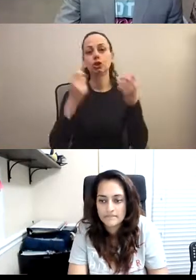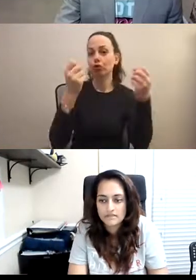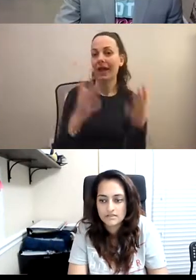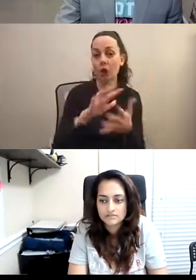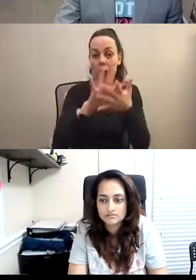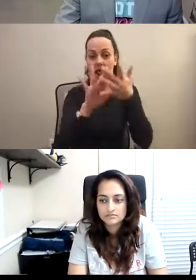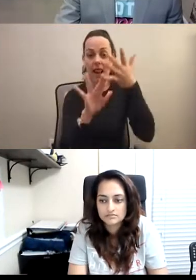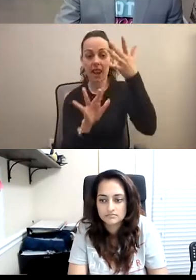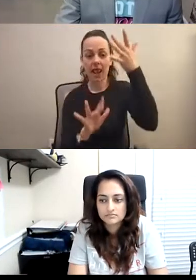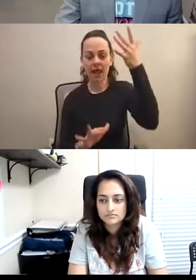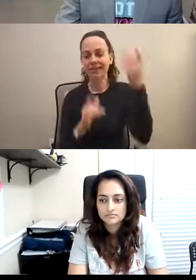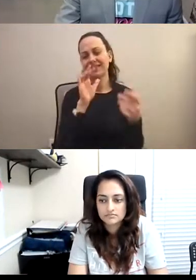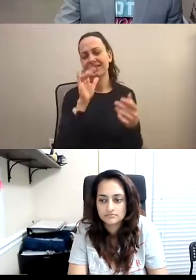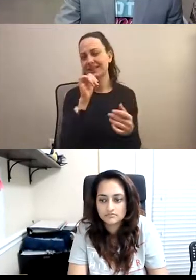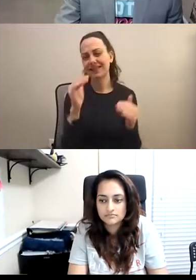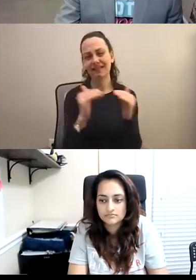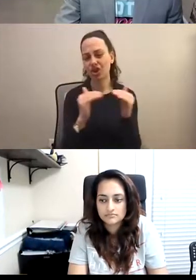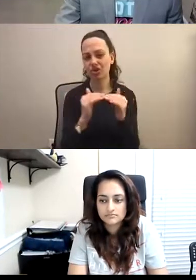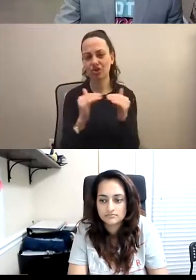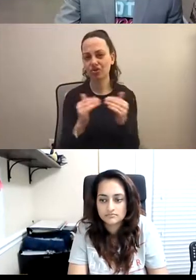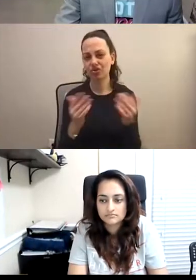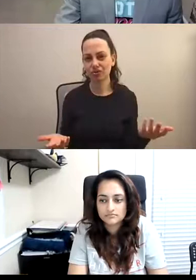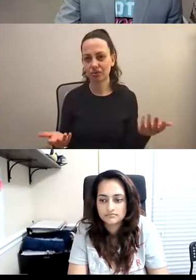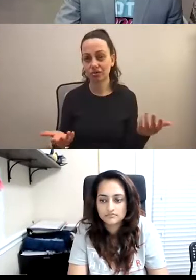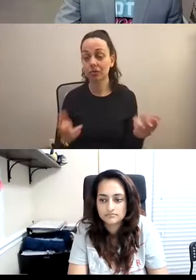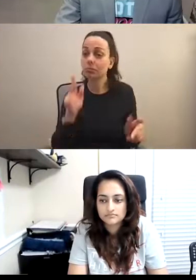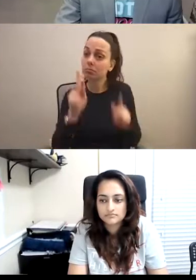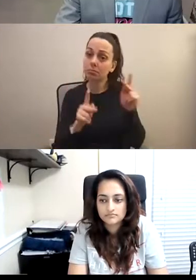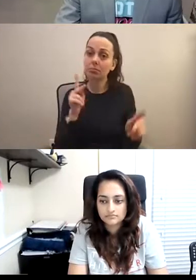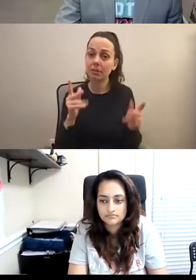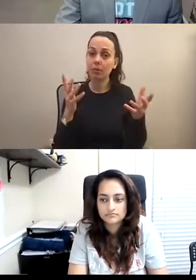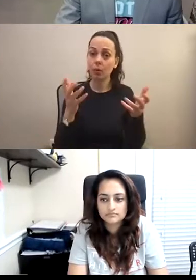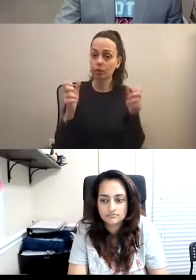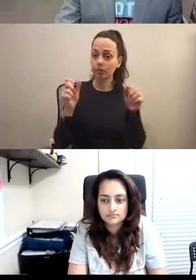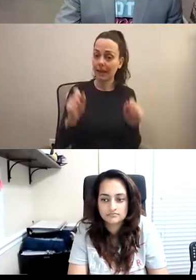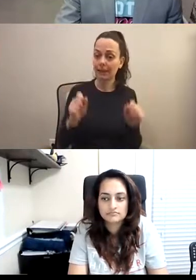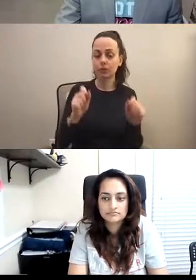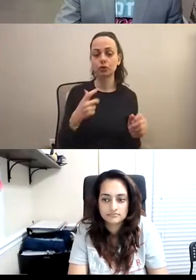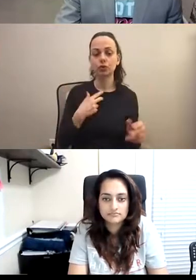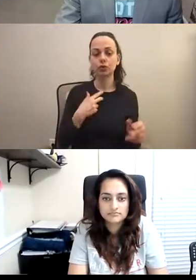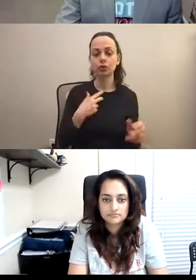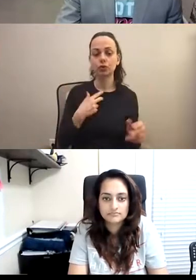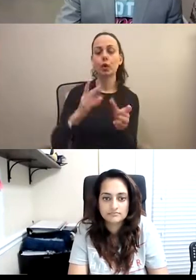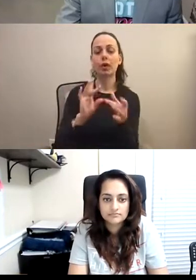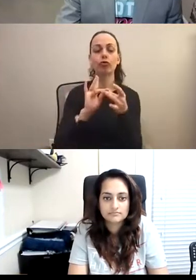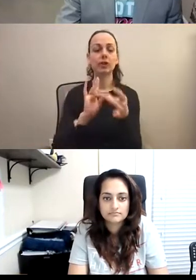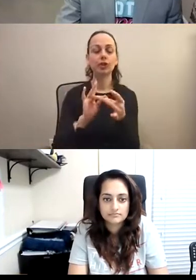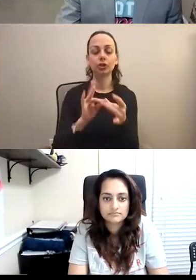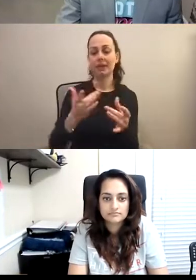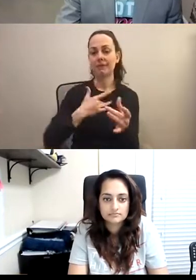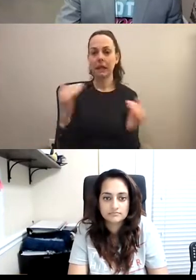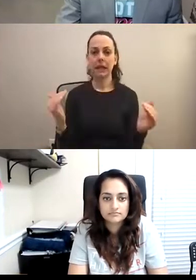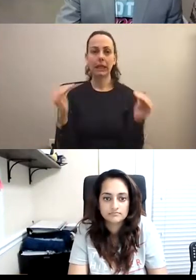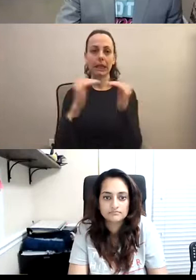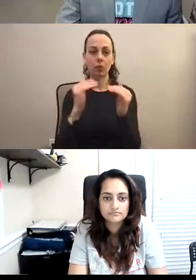And that's not fair, necessarily. People want to be able to come into relationships feeling like they're